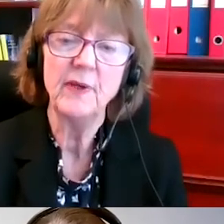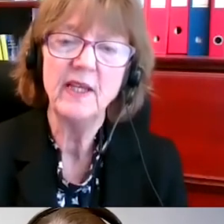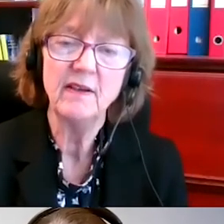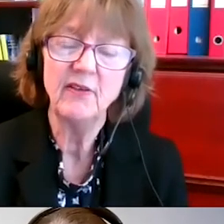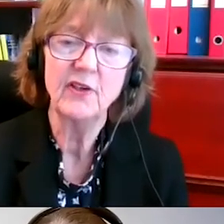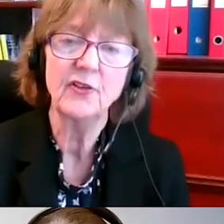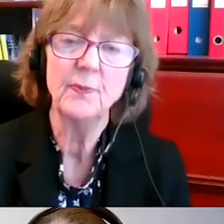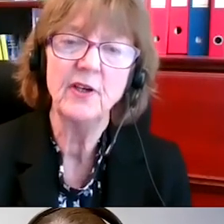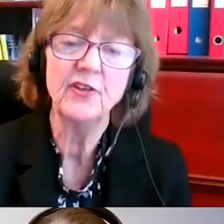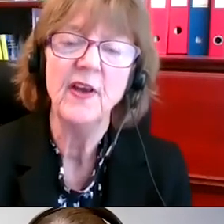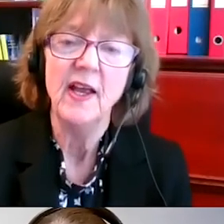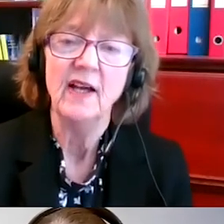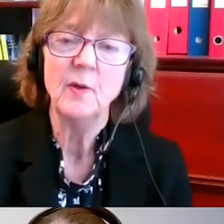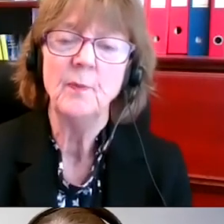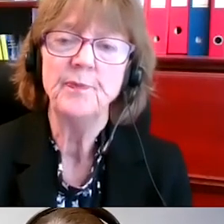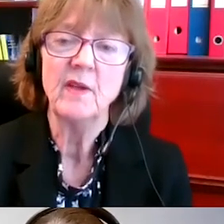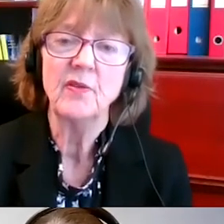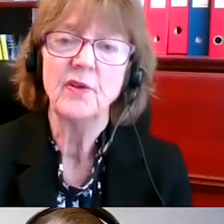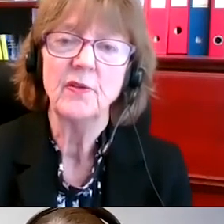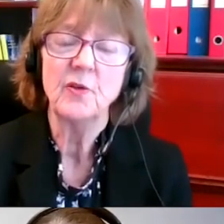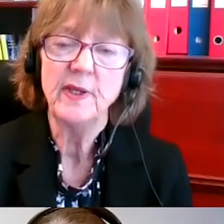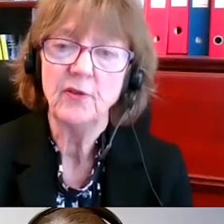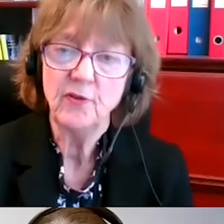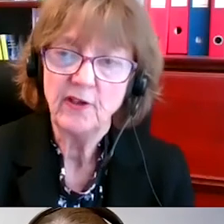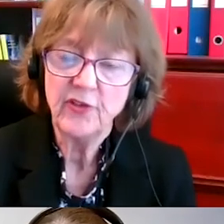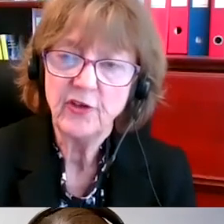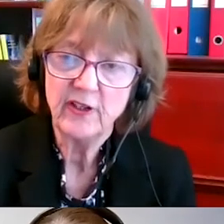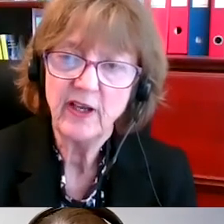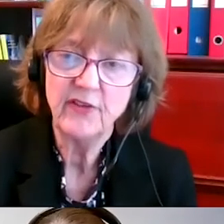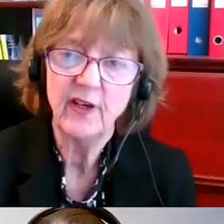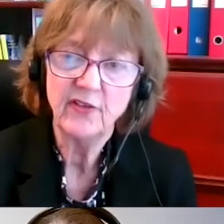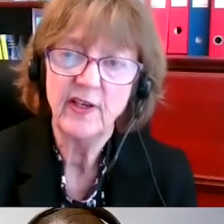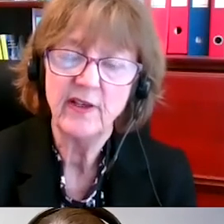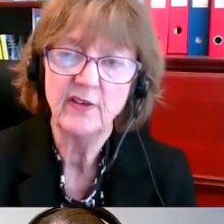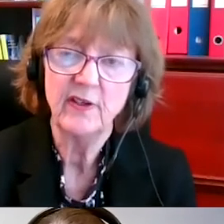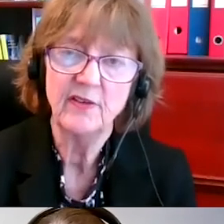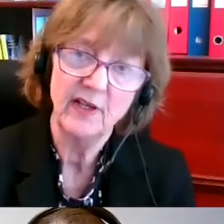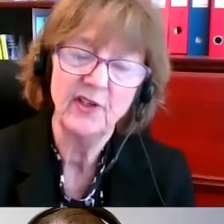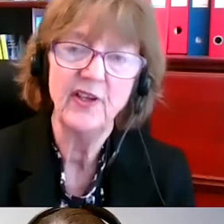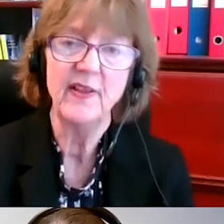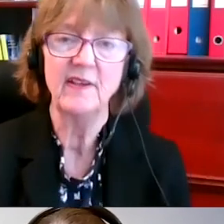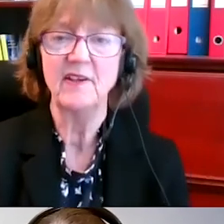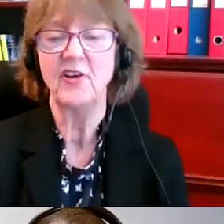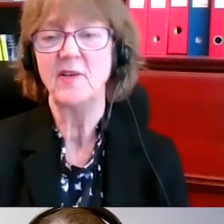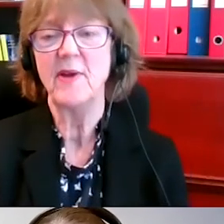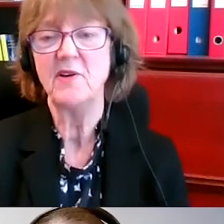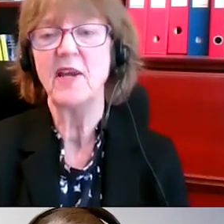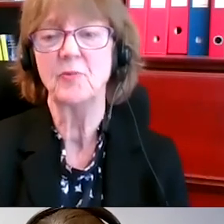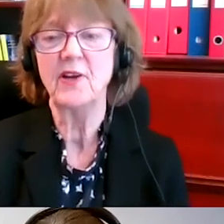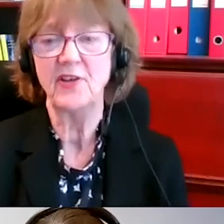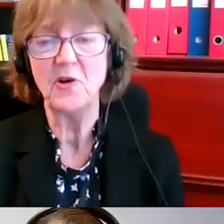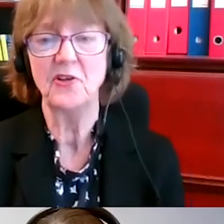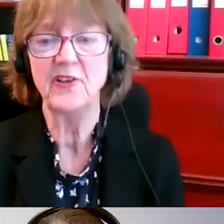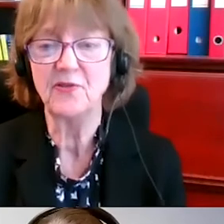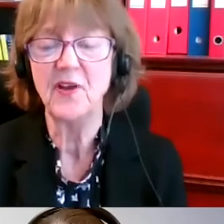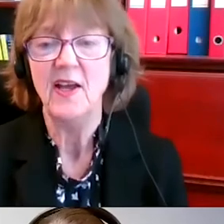which we discuss, because the Committee on the Rights of the Child has said, as I said, that a child may